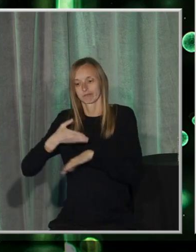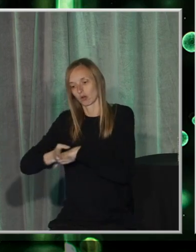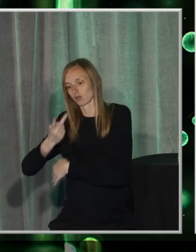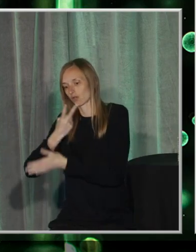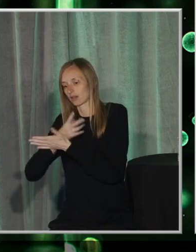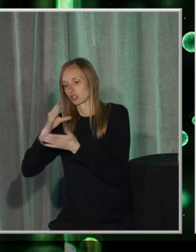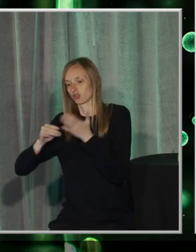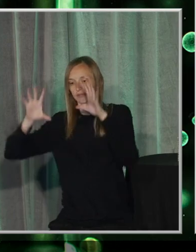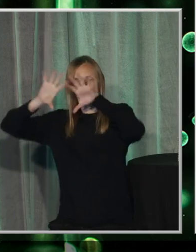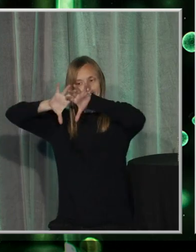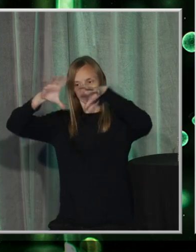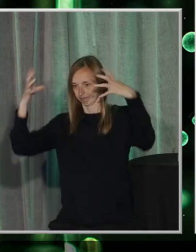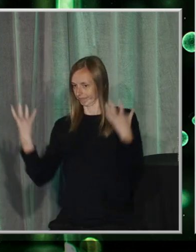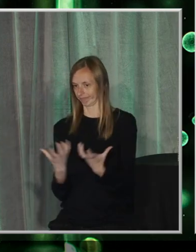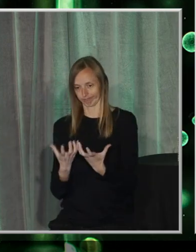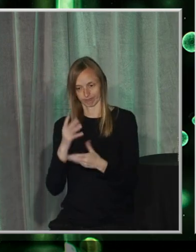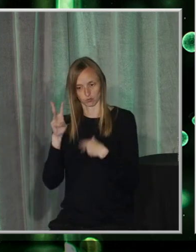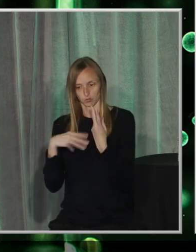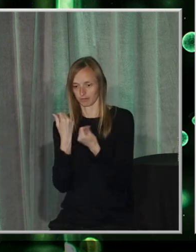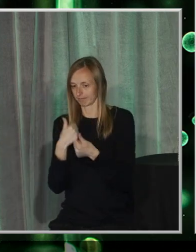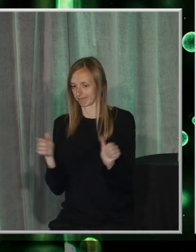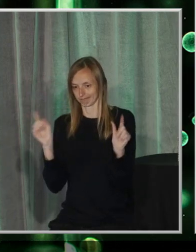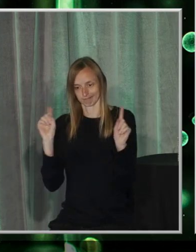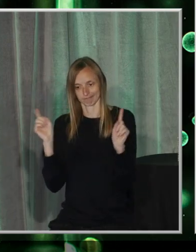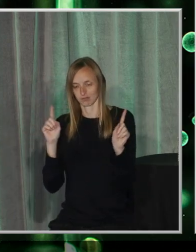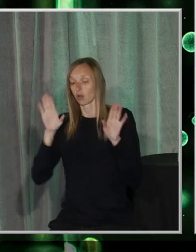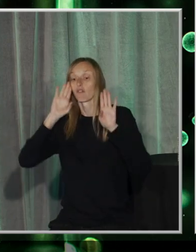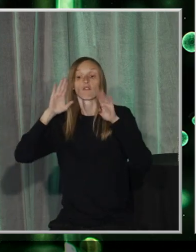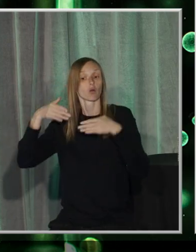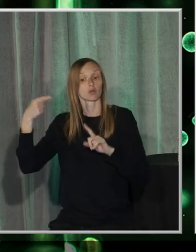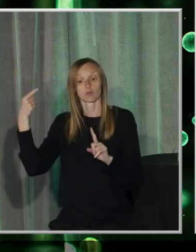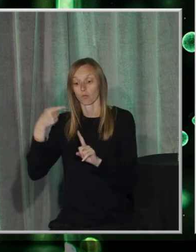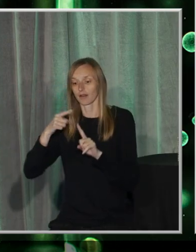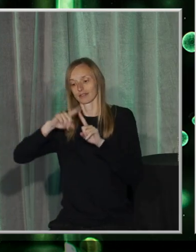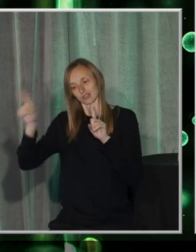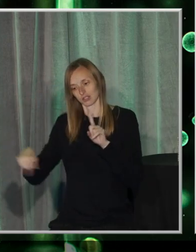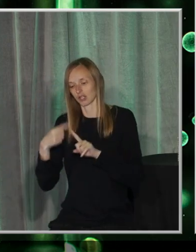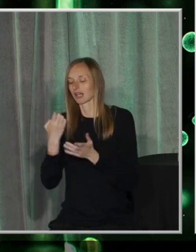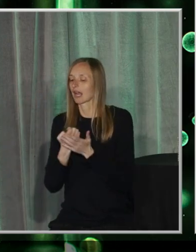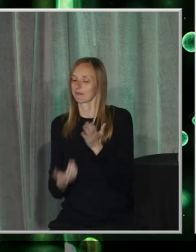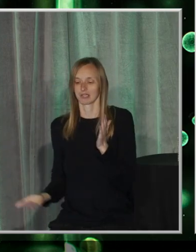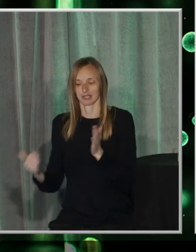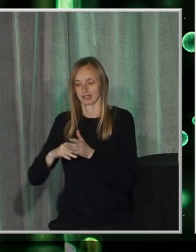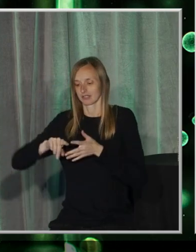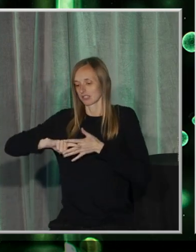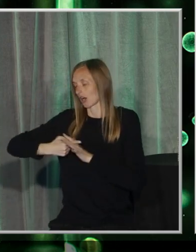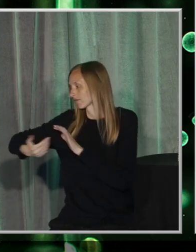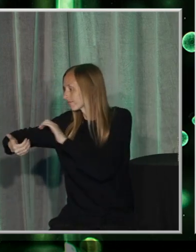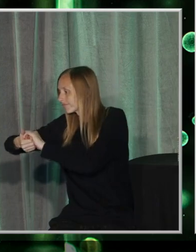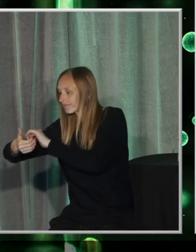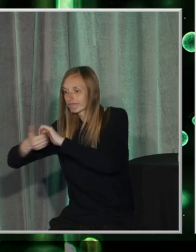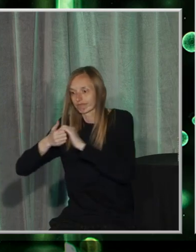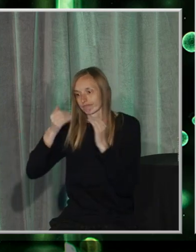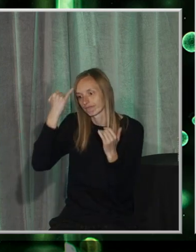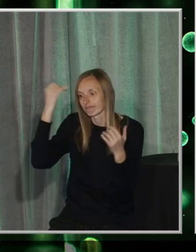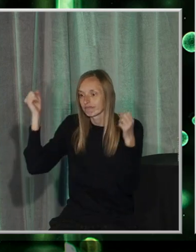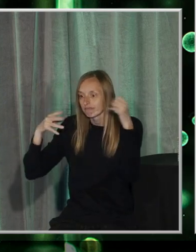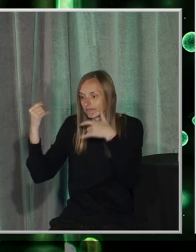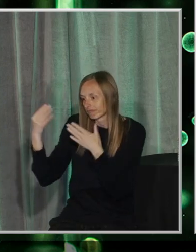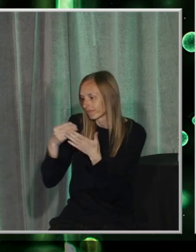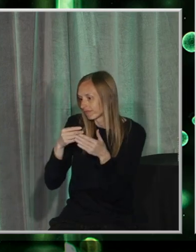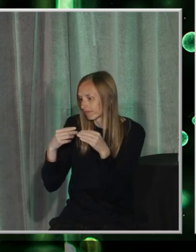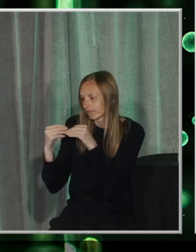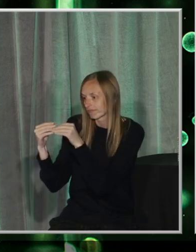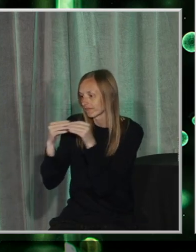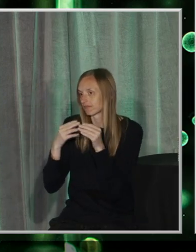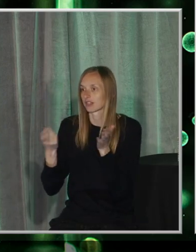the world, and will again be focused on the circular economy. So start connecting and brainstorming today, and sign up for the Wege Prize